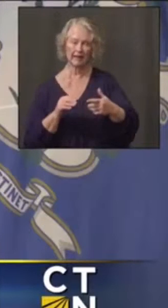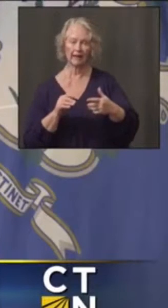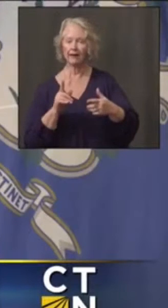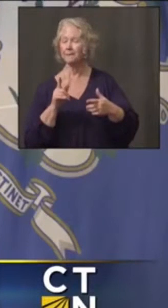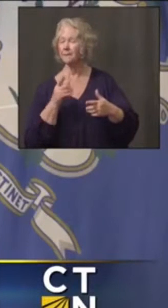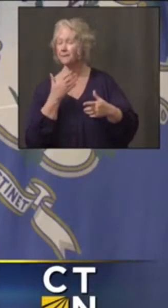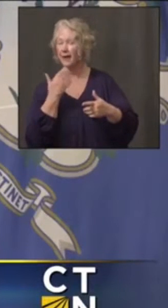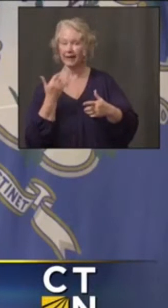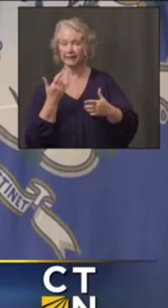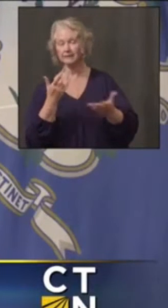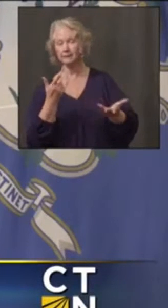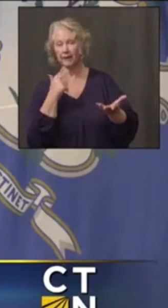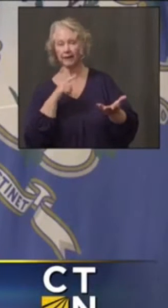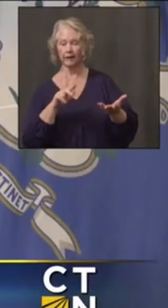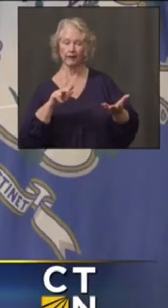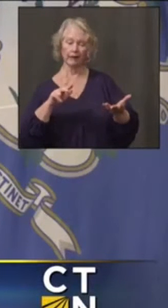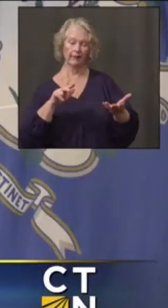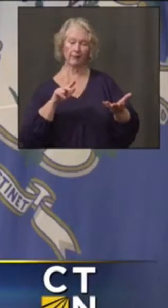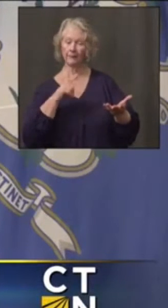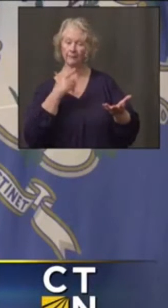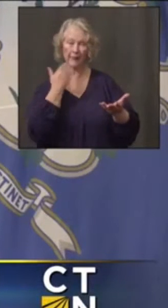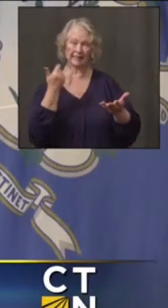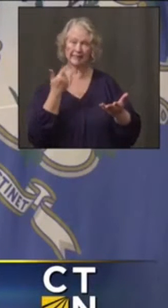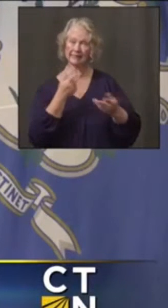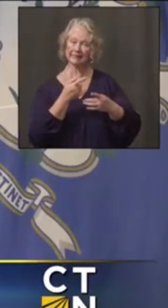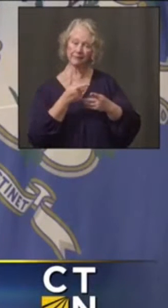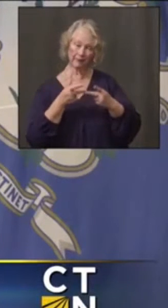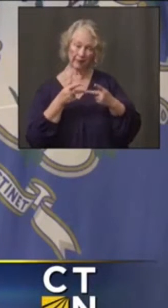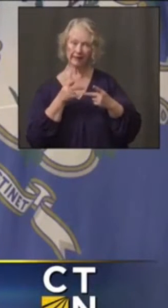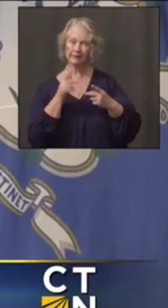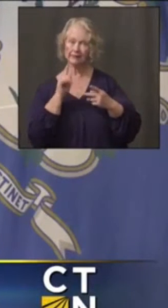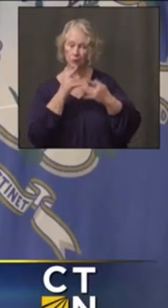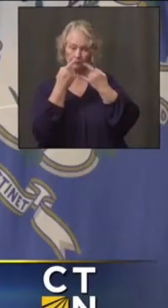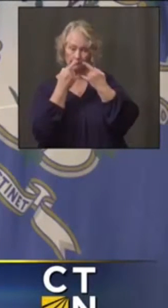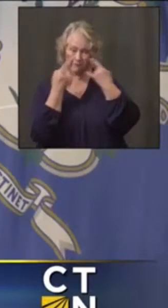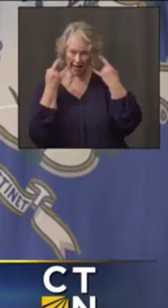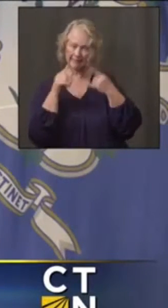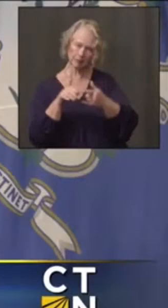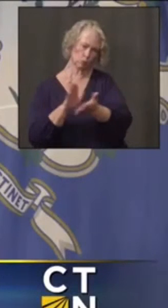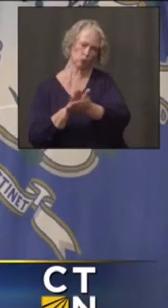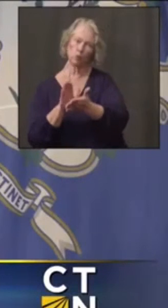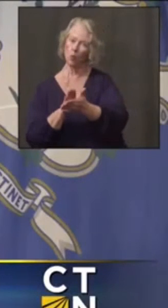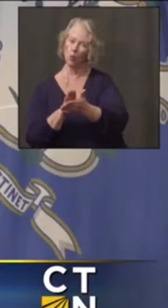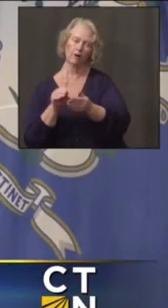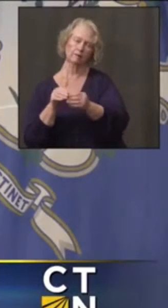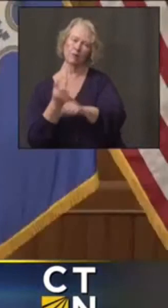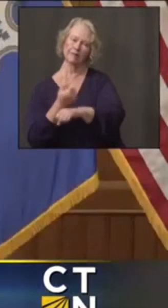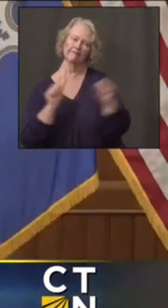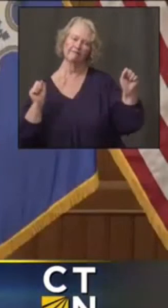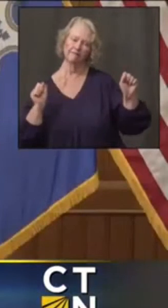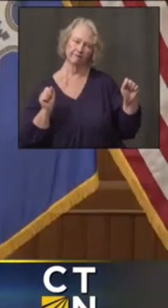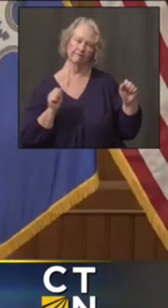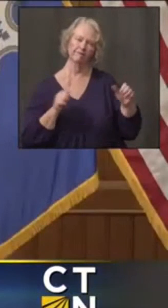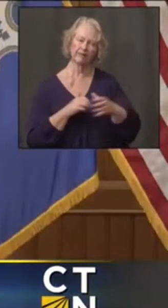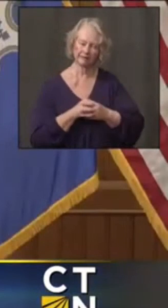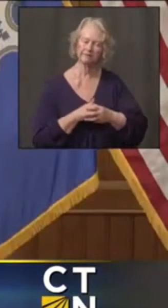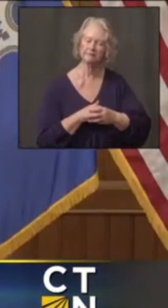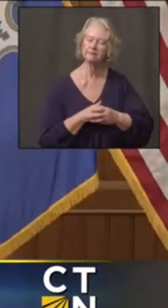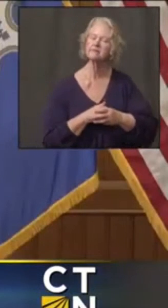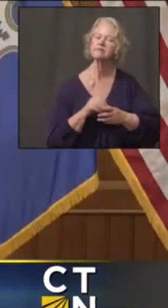third grade classroom is one of the safest places to be. All right, thank you. All right, moving on to News